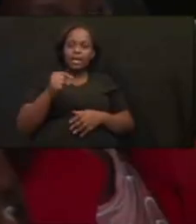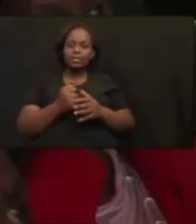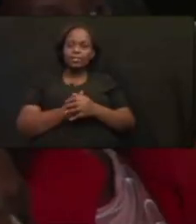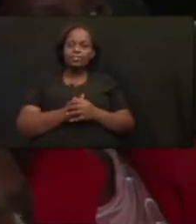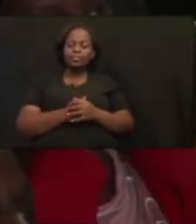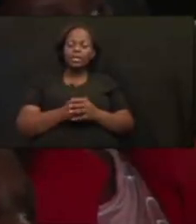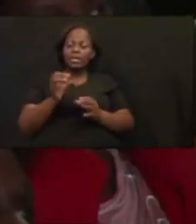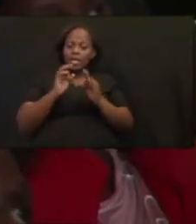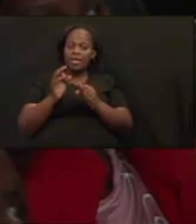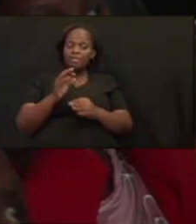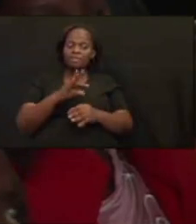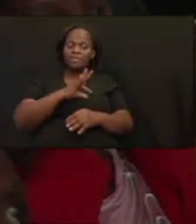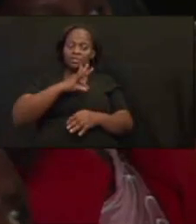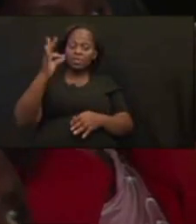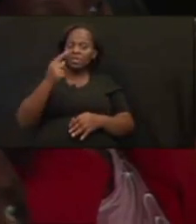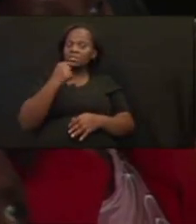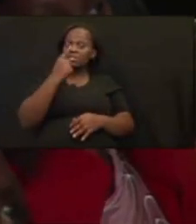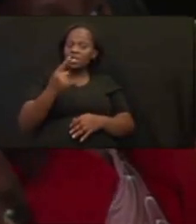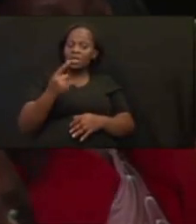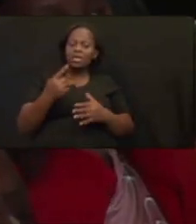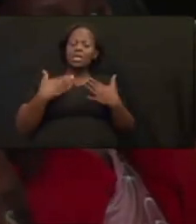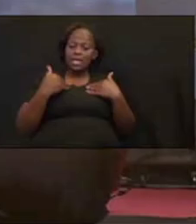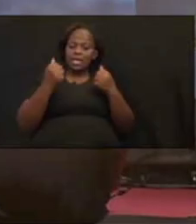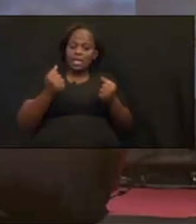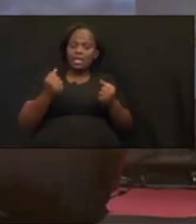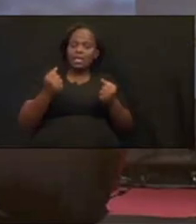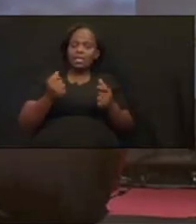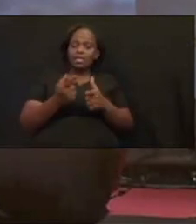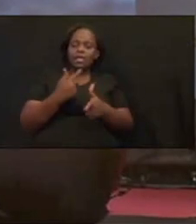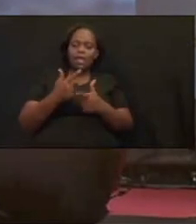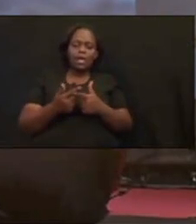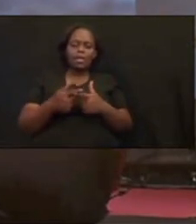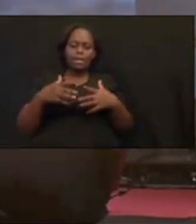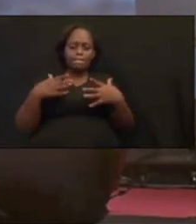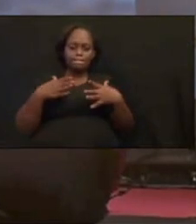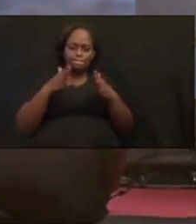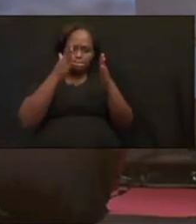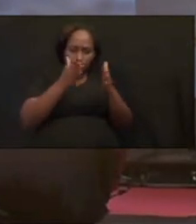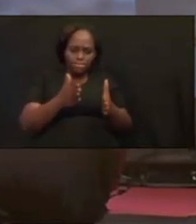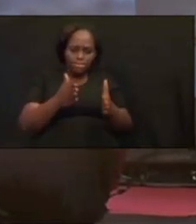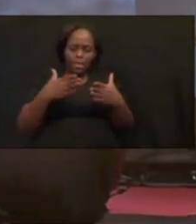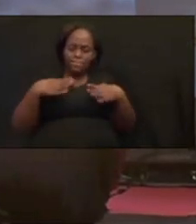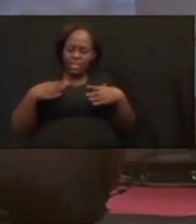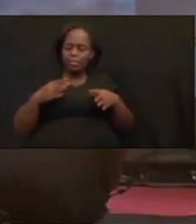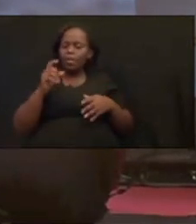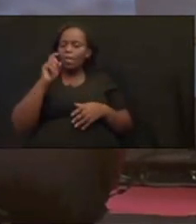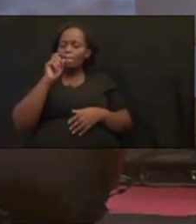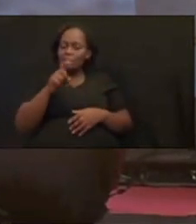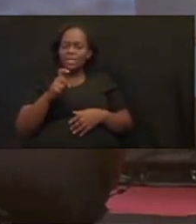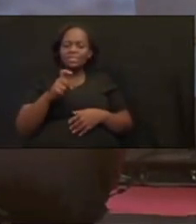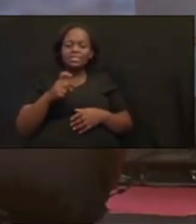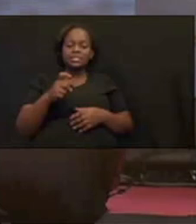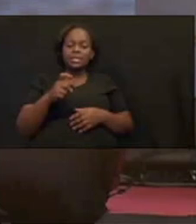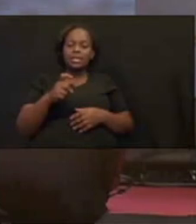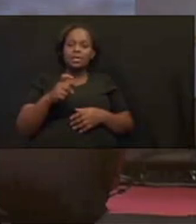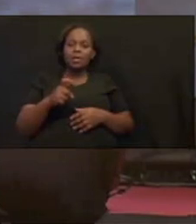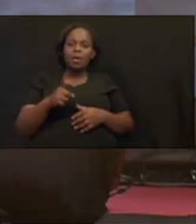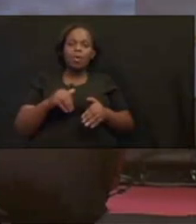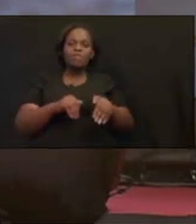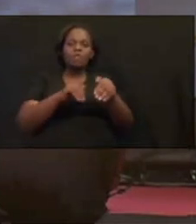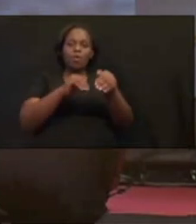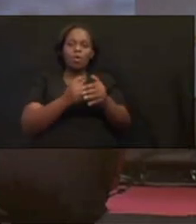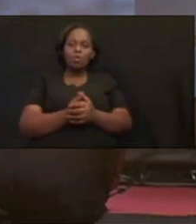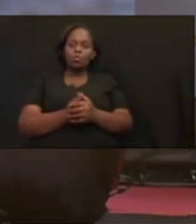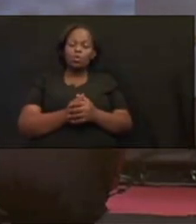says healing. The bride must also say healing for healing to come. For many years, the Spirit has been saying revival,